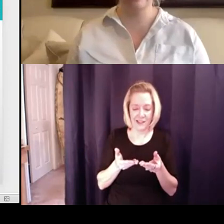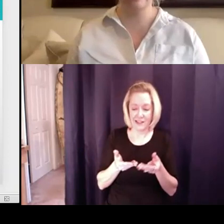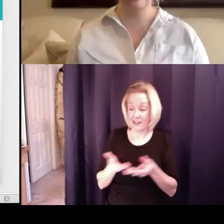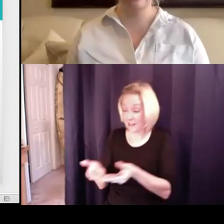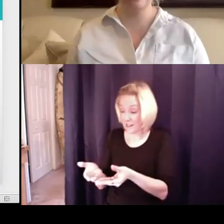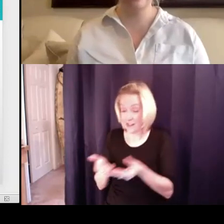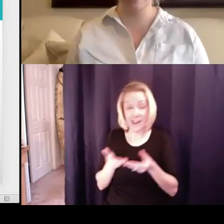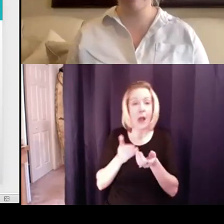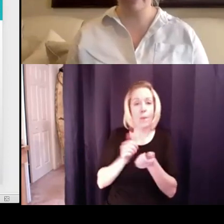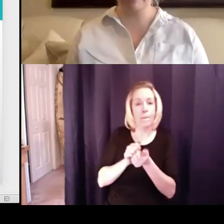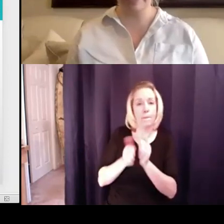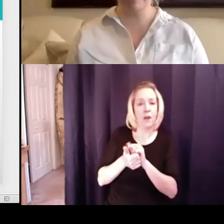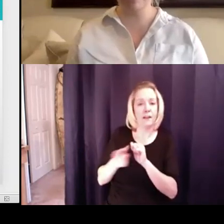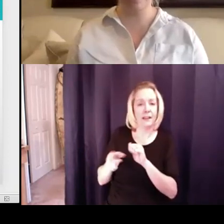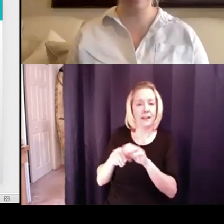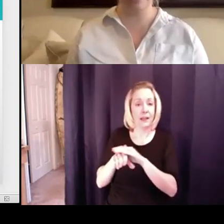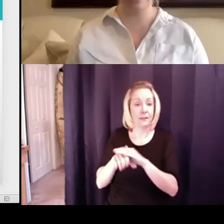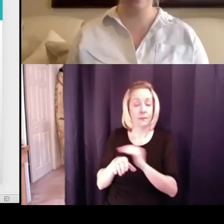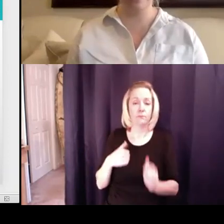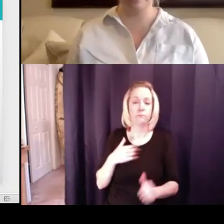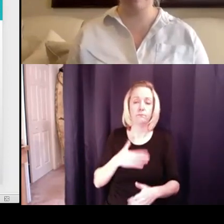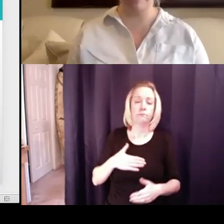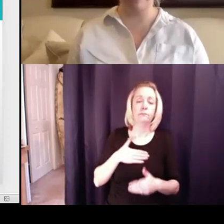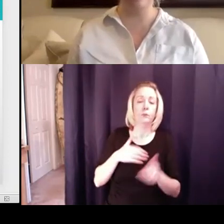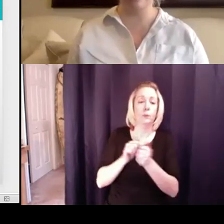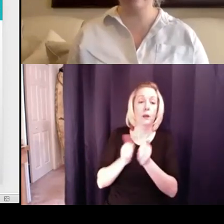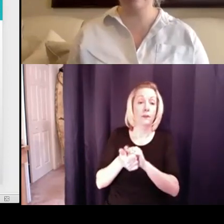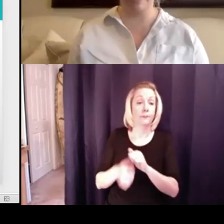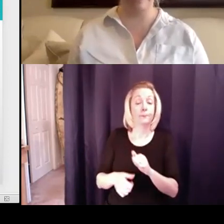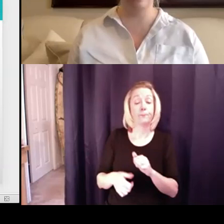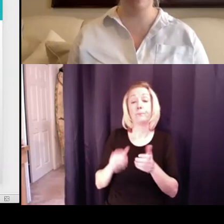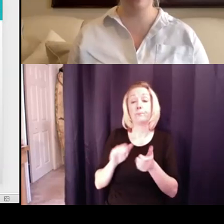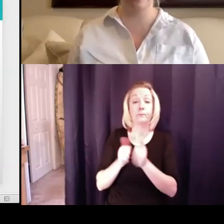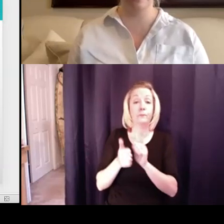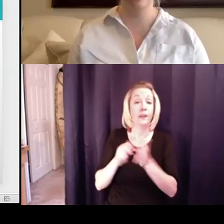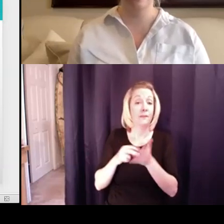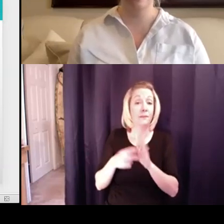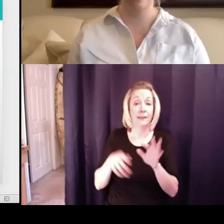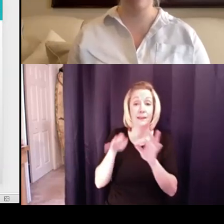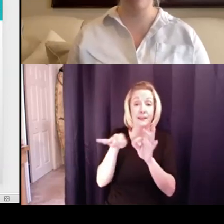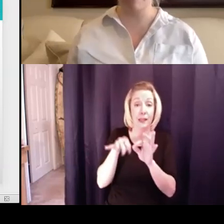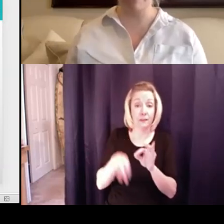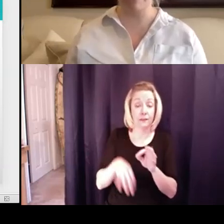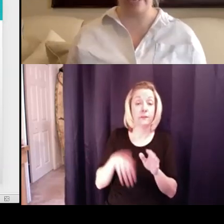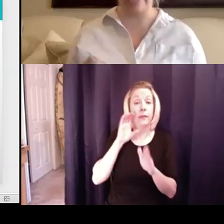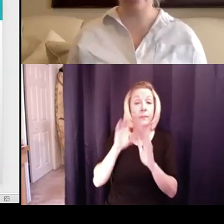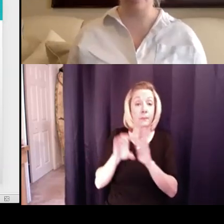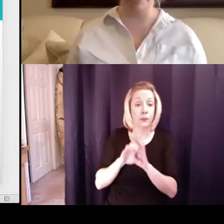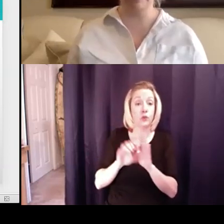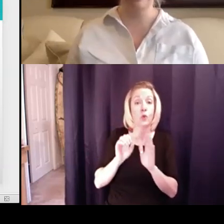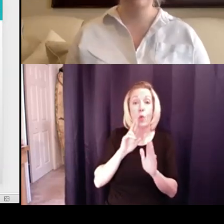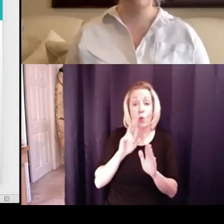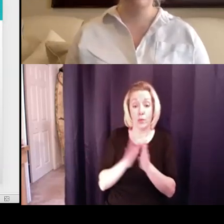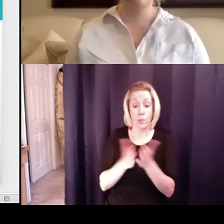I enjoy modifying books, so it could include modifying the text, modifying the picture, or modifying the actual